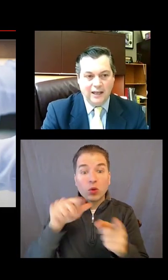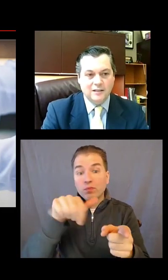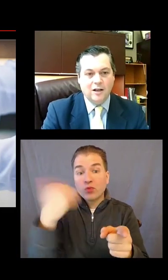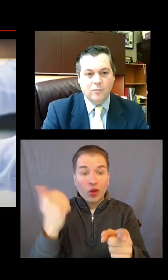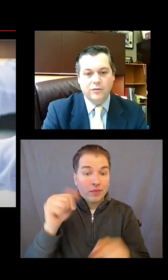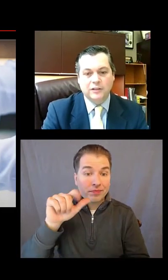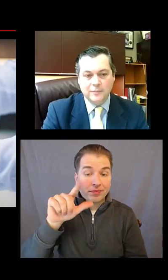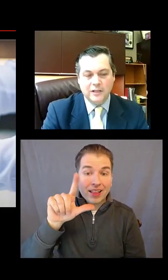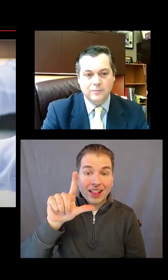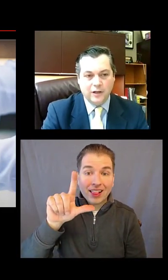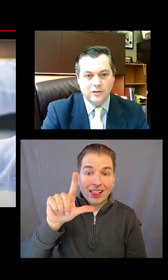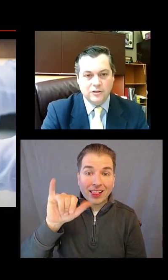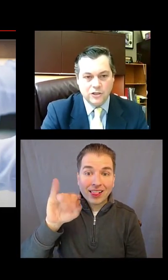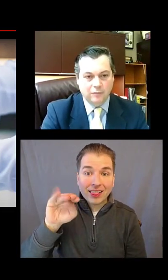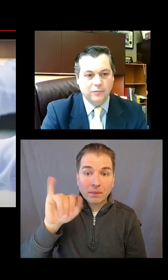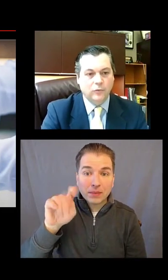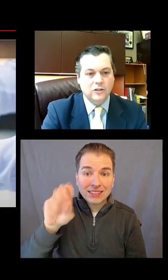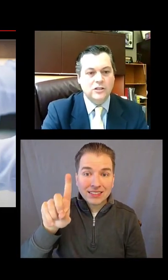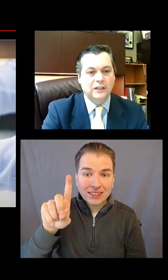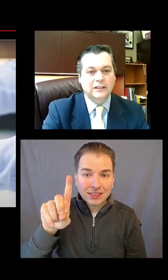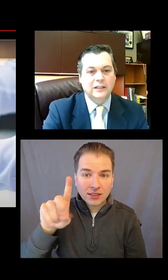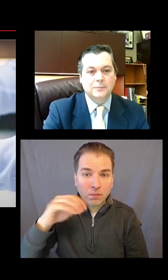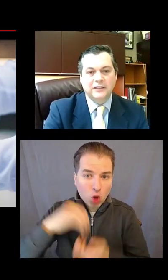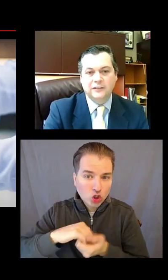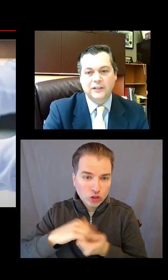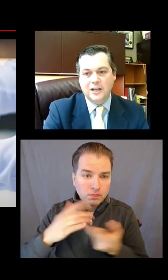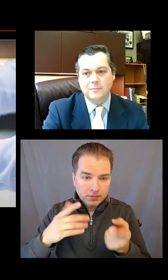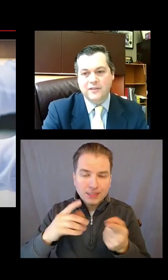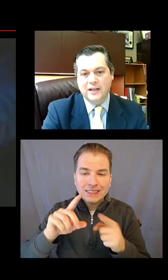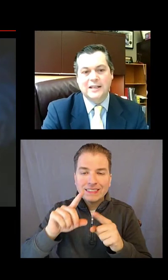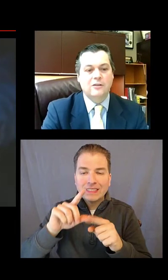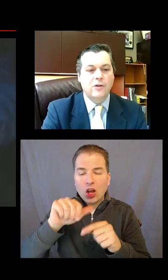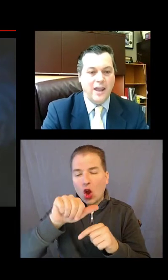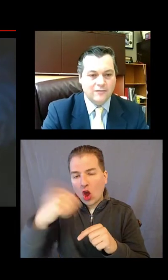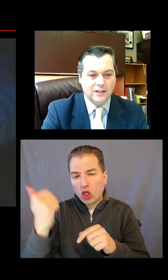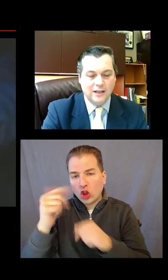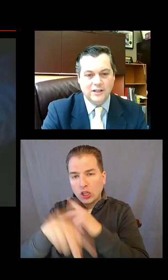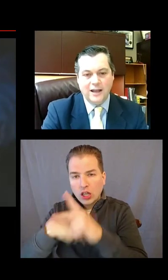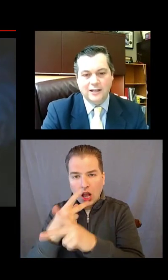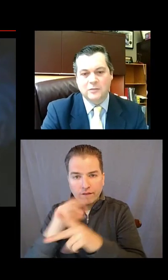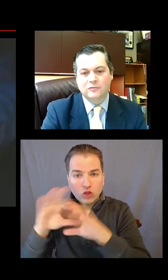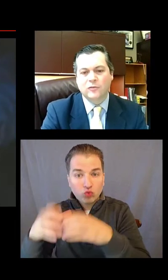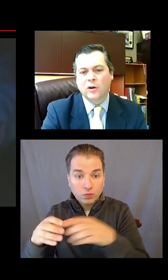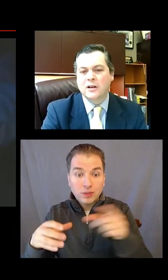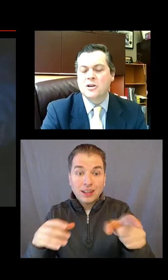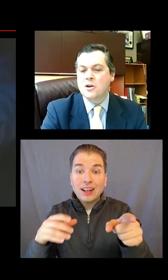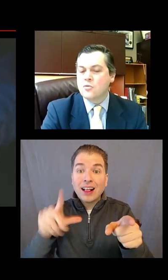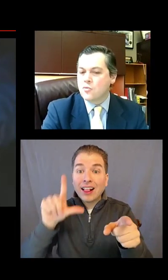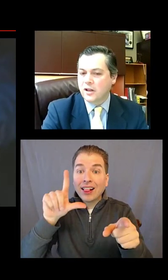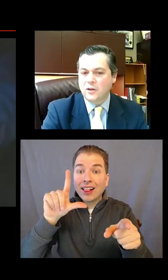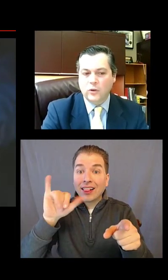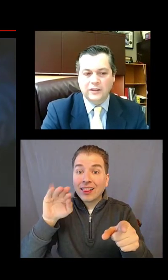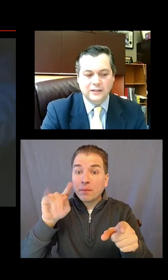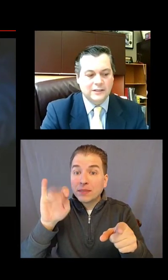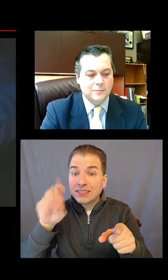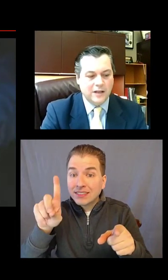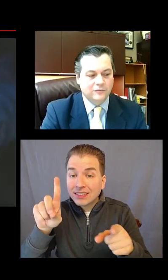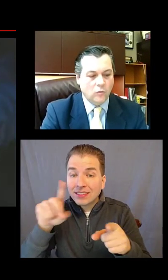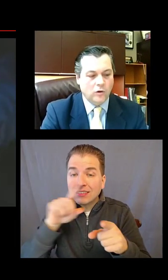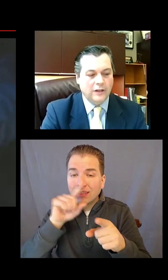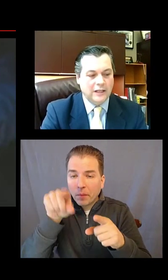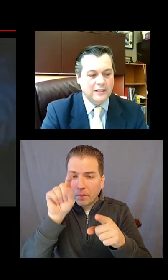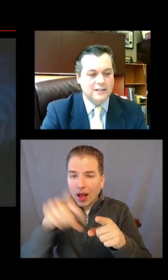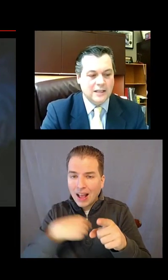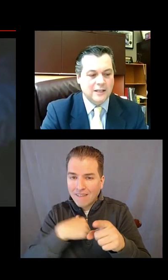these days are both the limited partnership, which is a specific type of entity you have to have a document for. Really, what this is